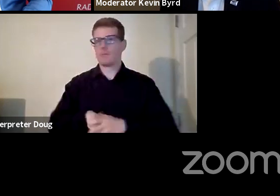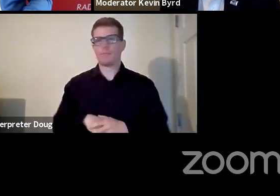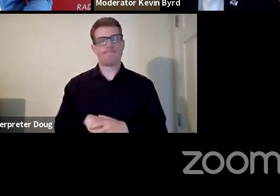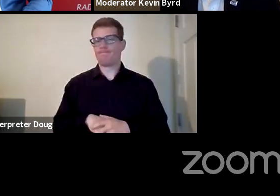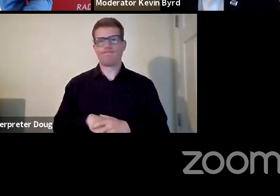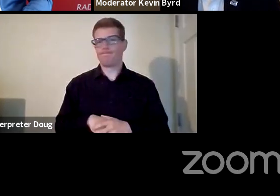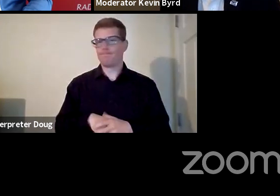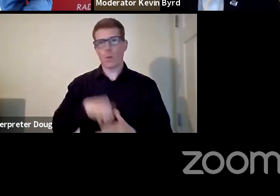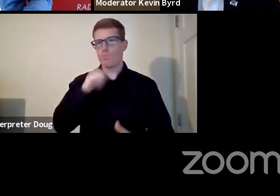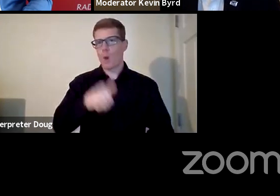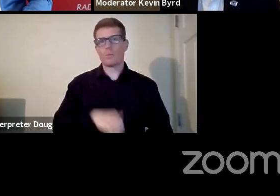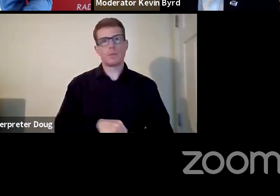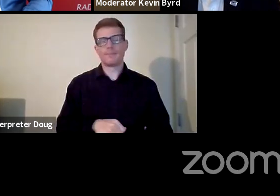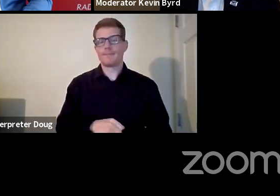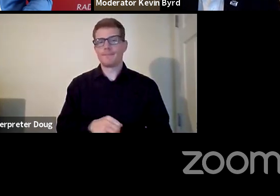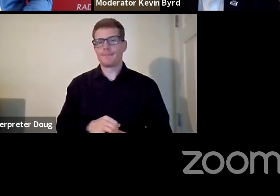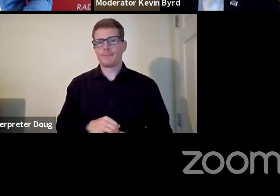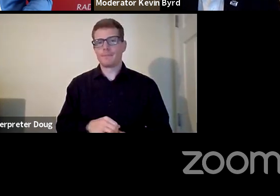TV version